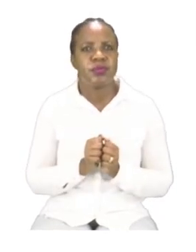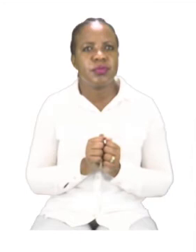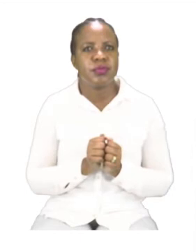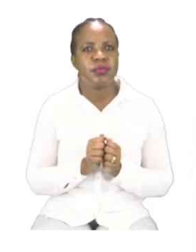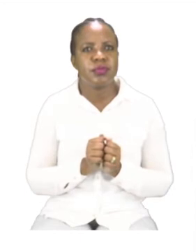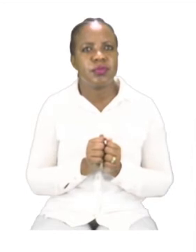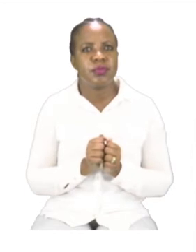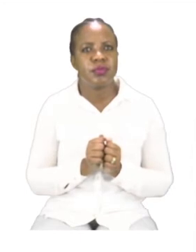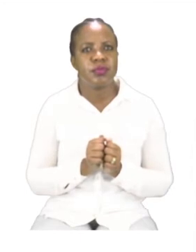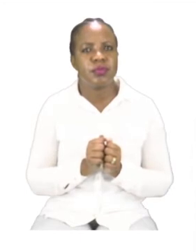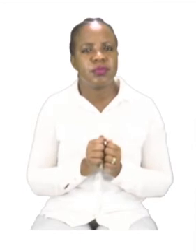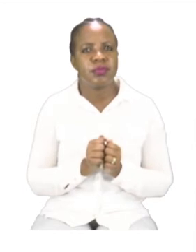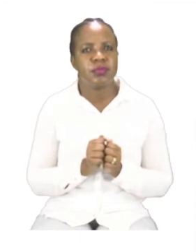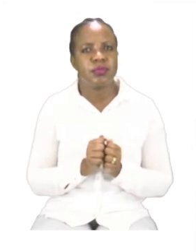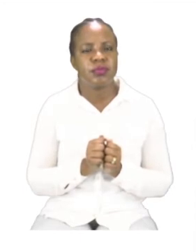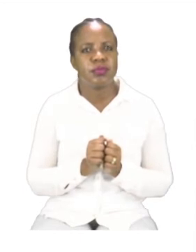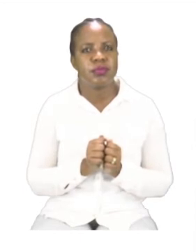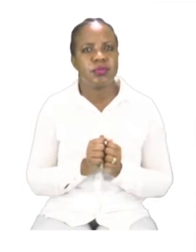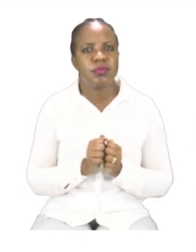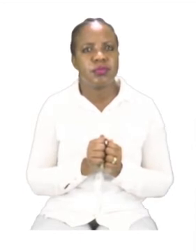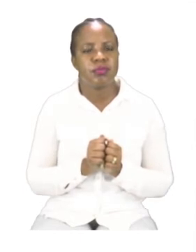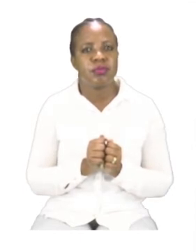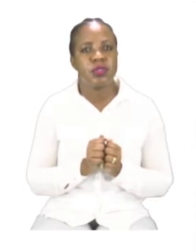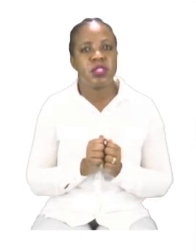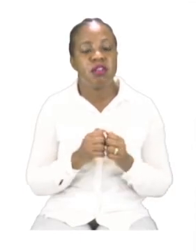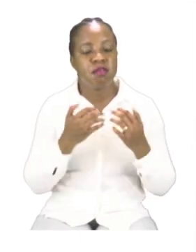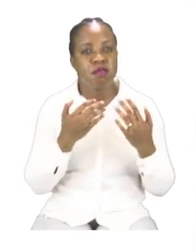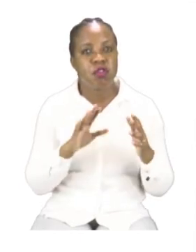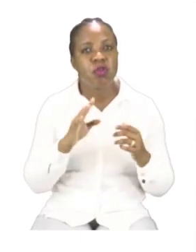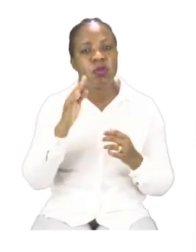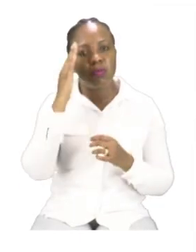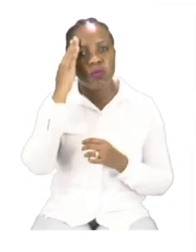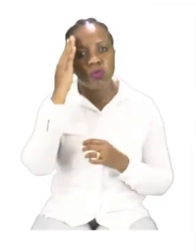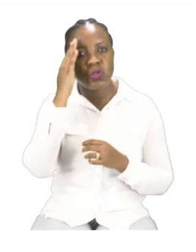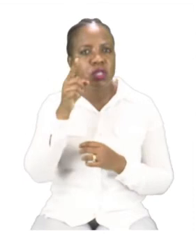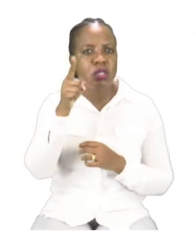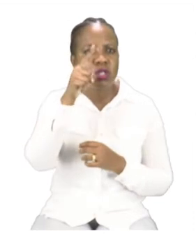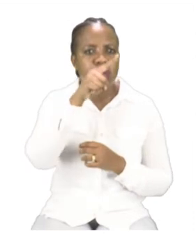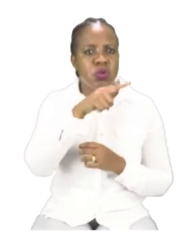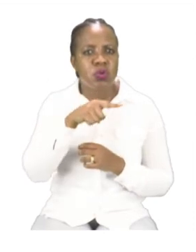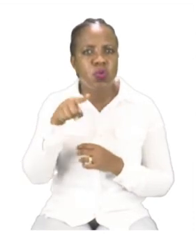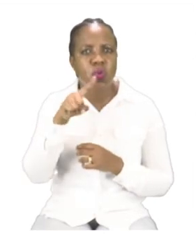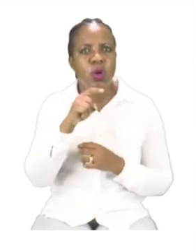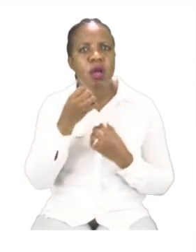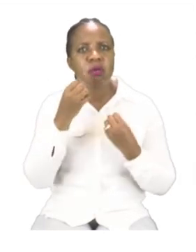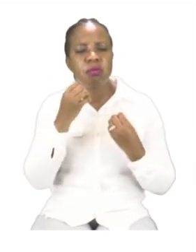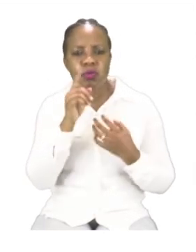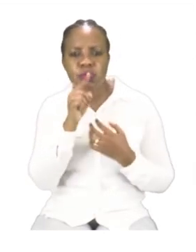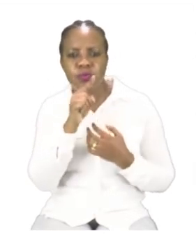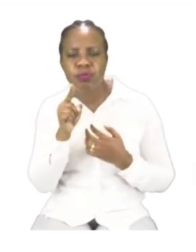on your graph in the box. Are you ready? Let us start with the